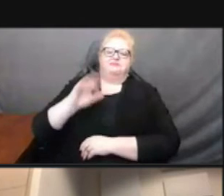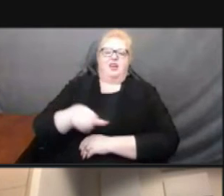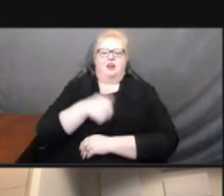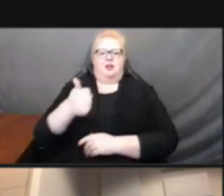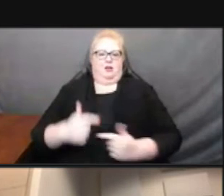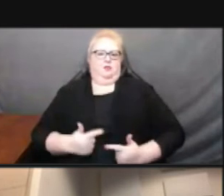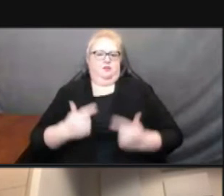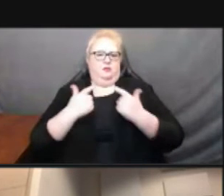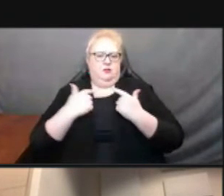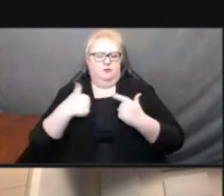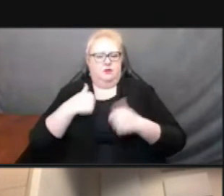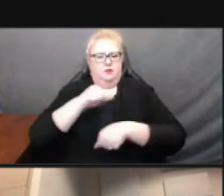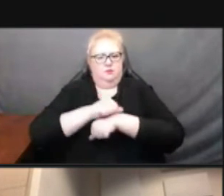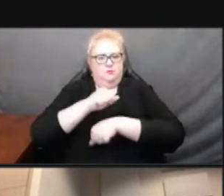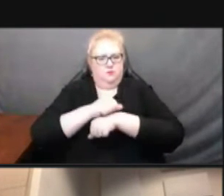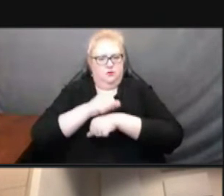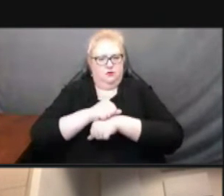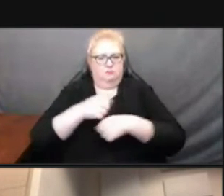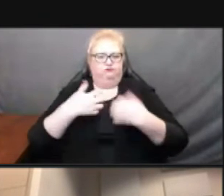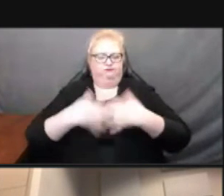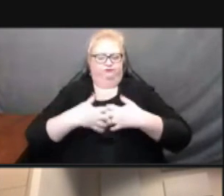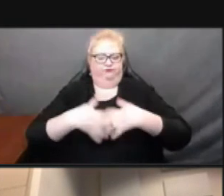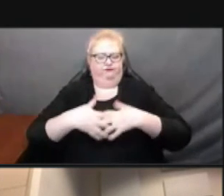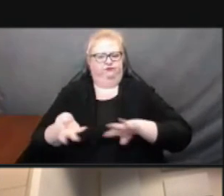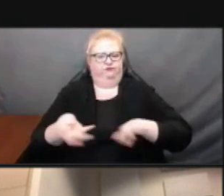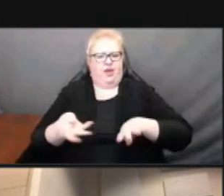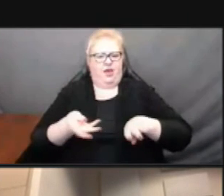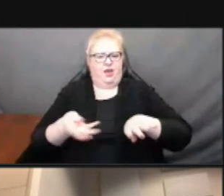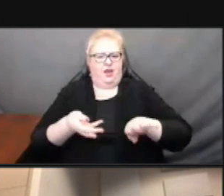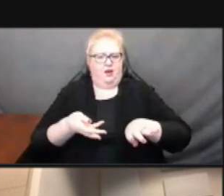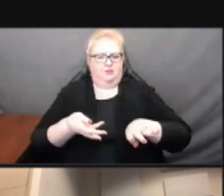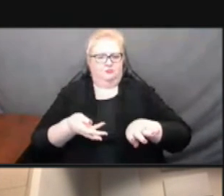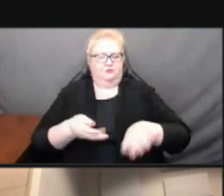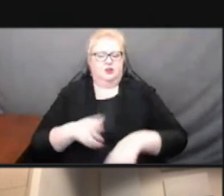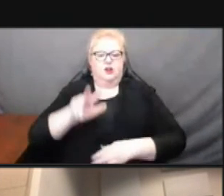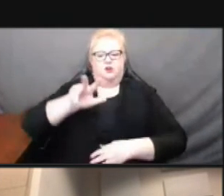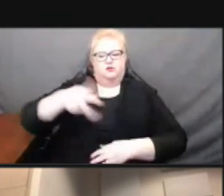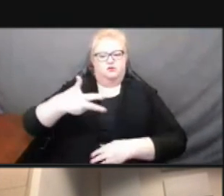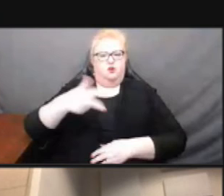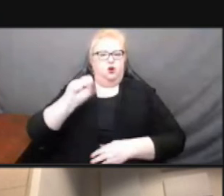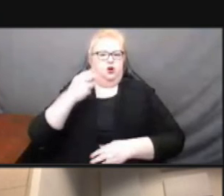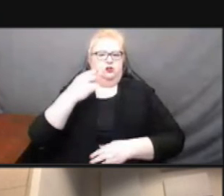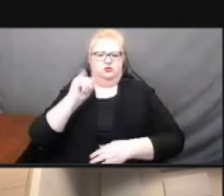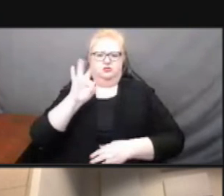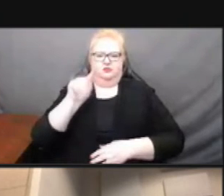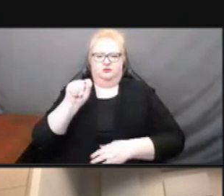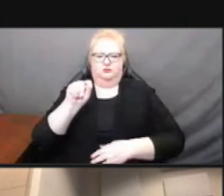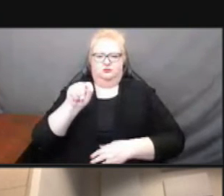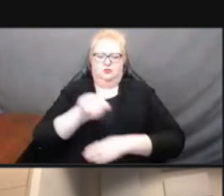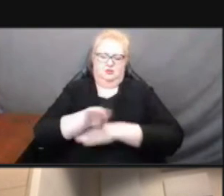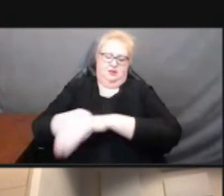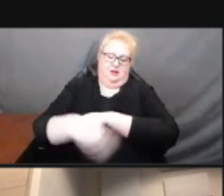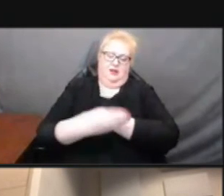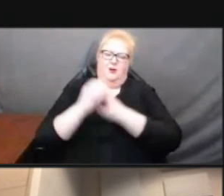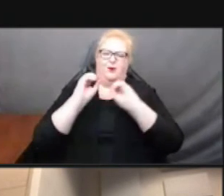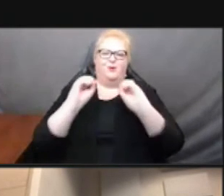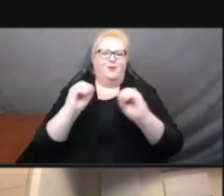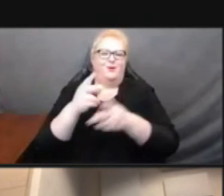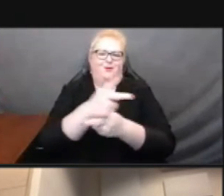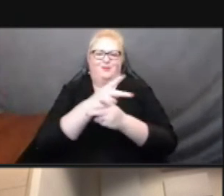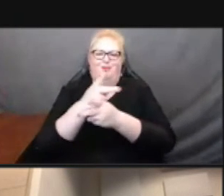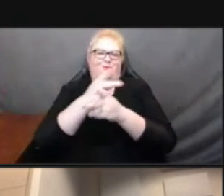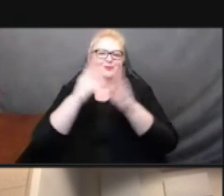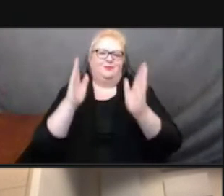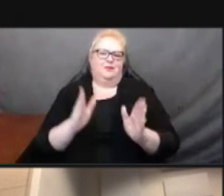There were no supervisors on the third shift. It was a wonderful,